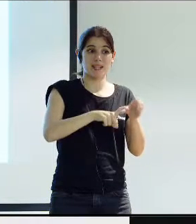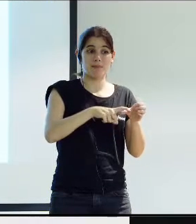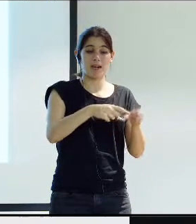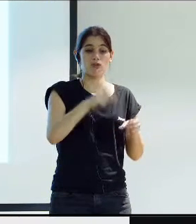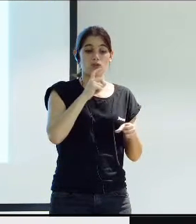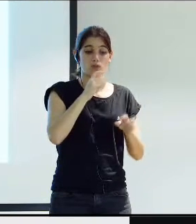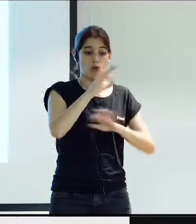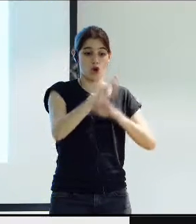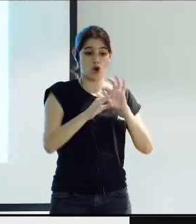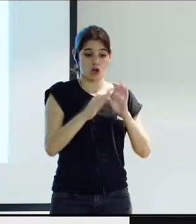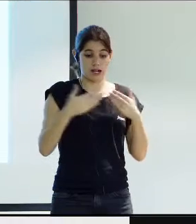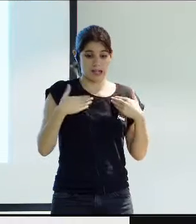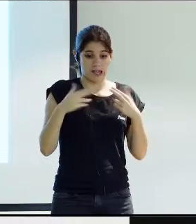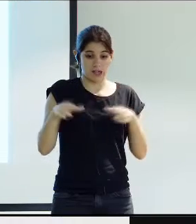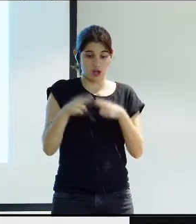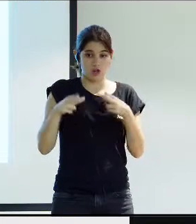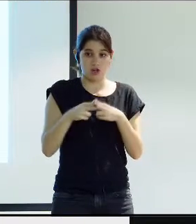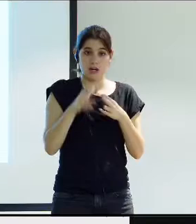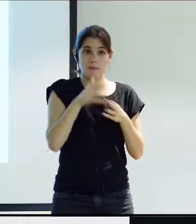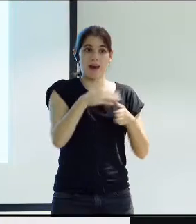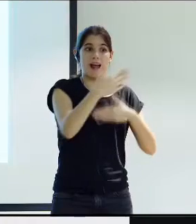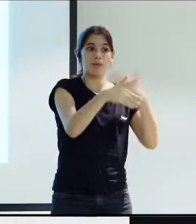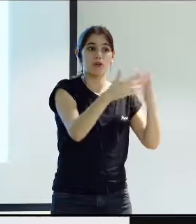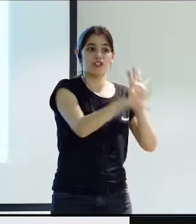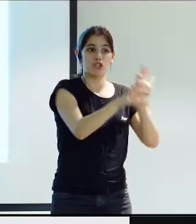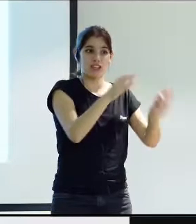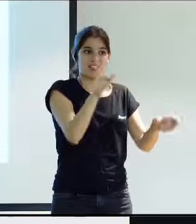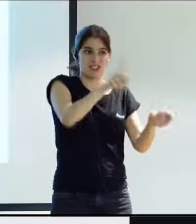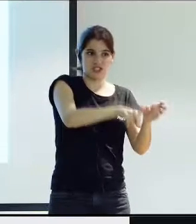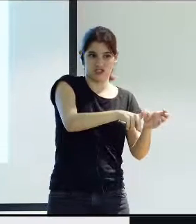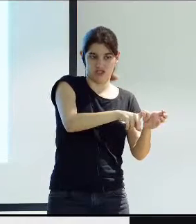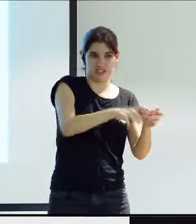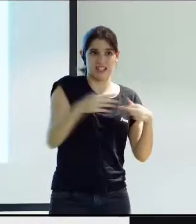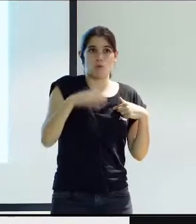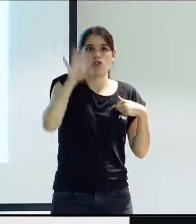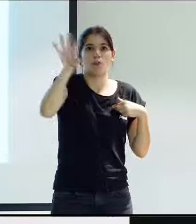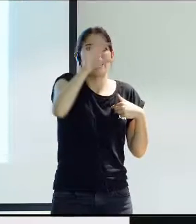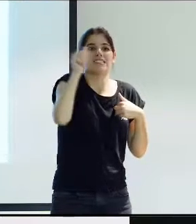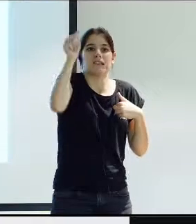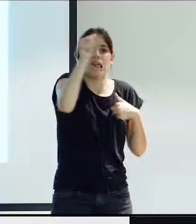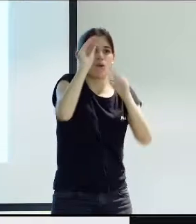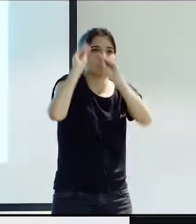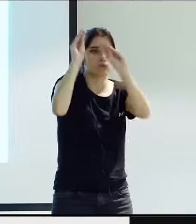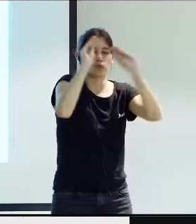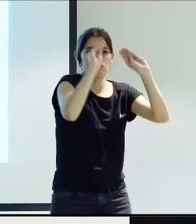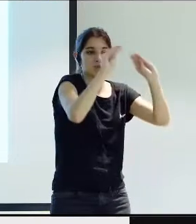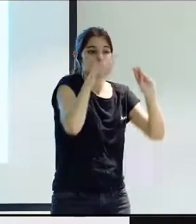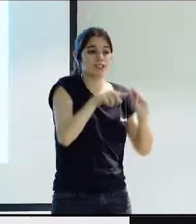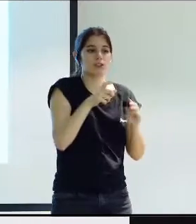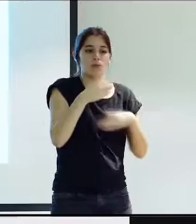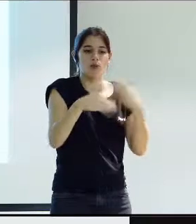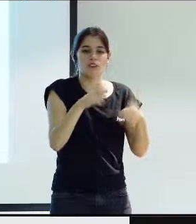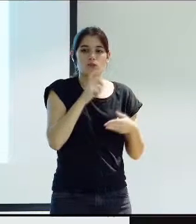processes within the country is unfolded in the General Comment number 7, which